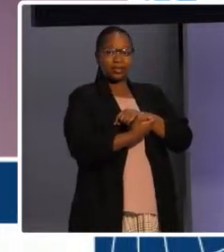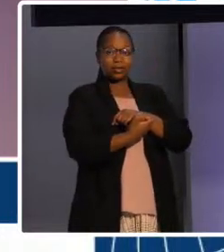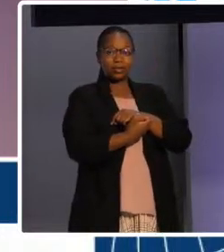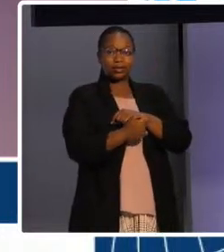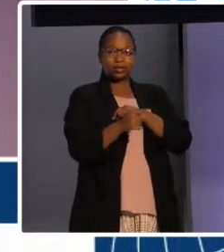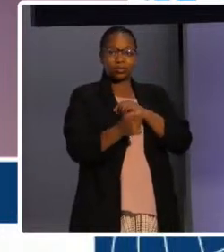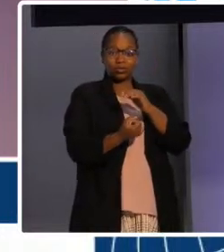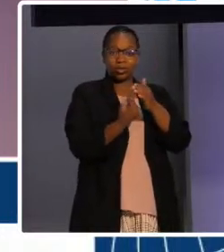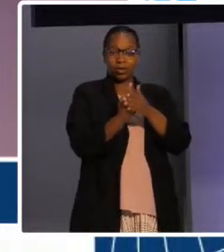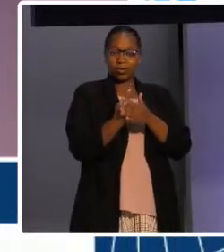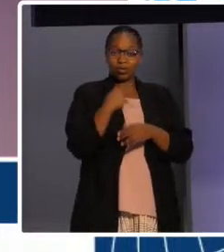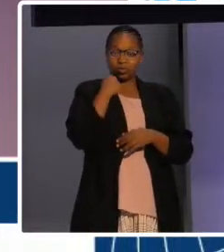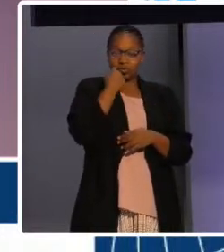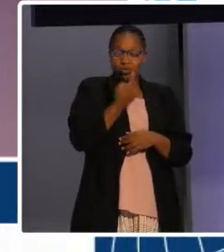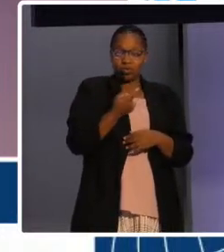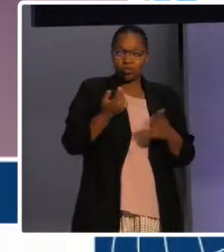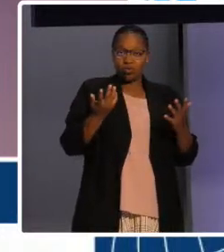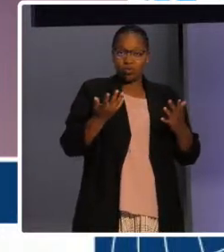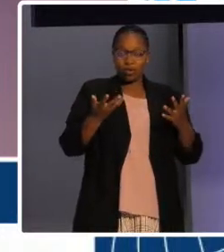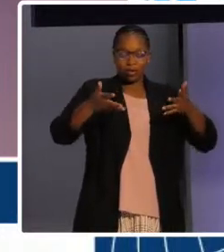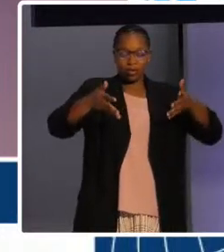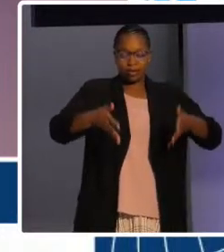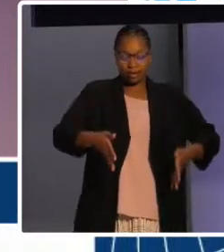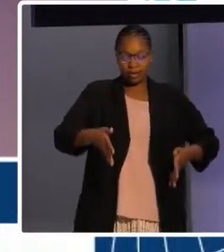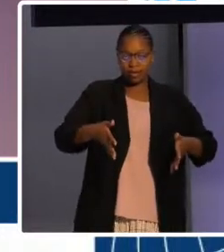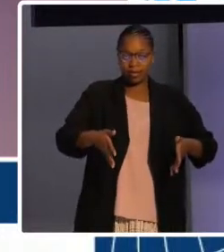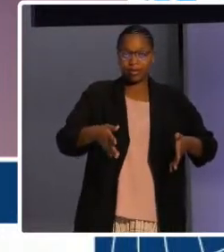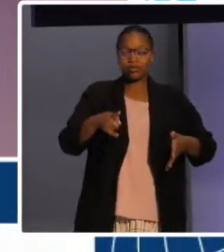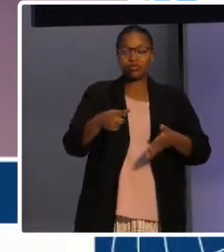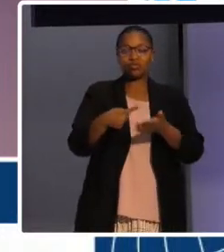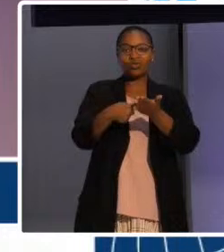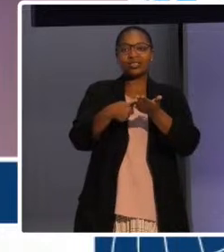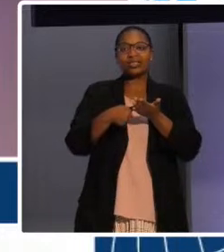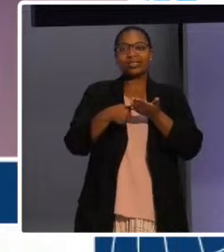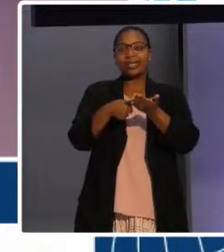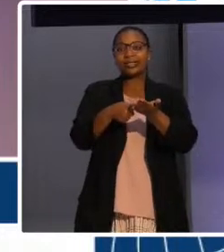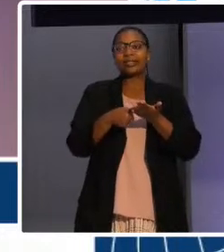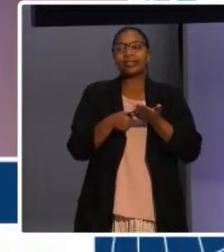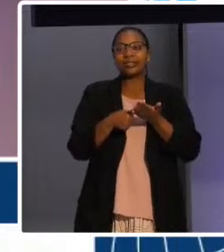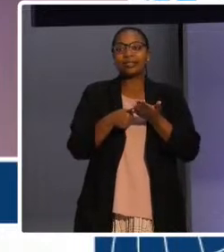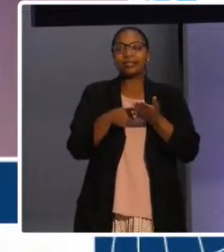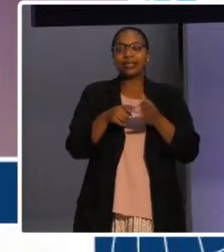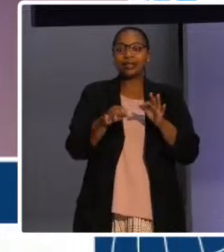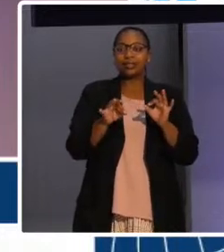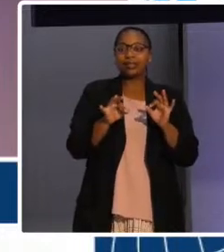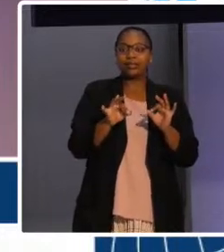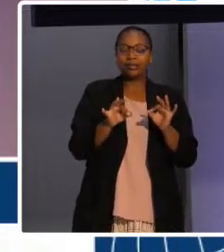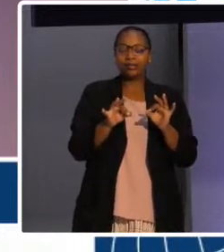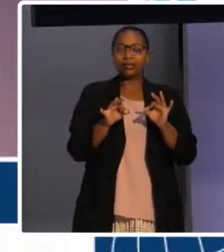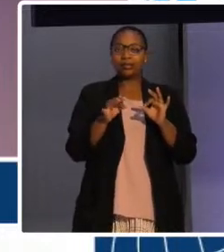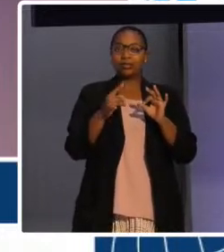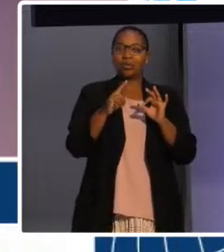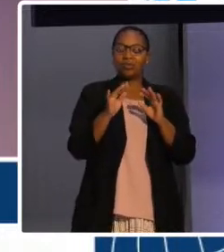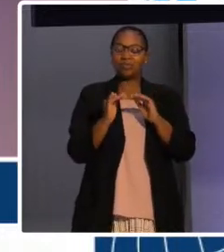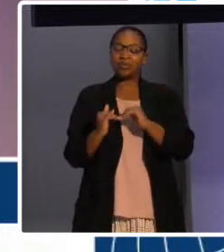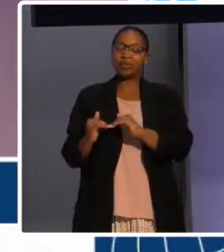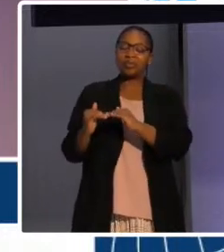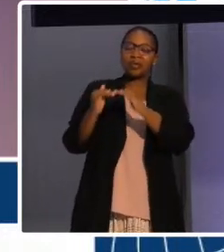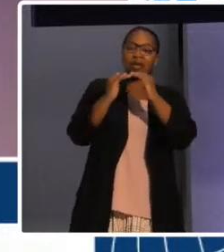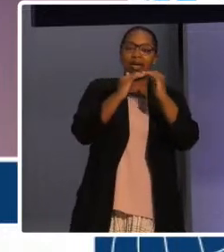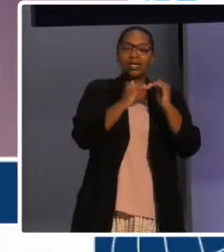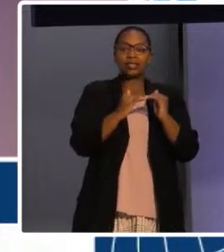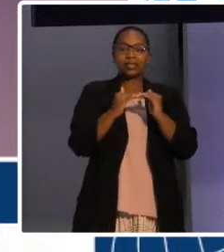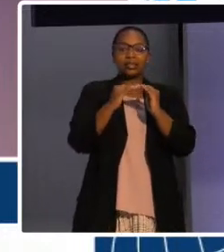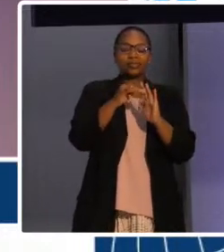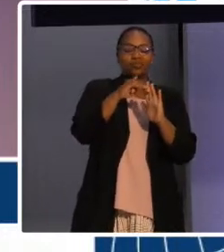tomorrow, to discuss the elements of democratic recession and how to address these